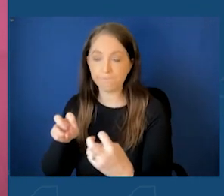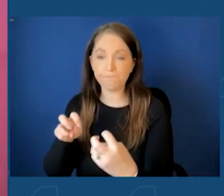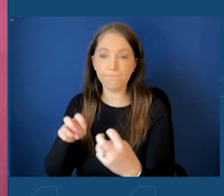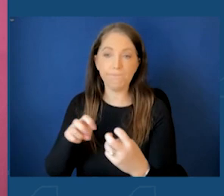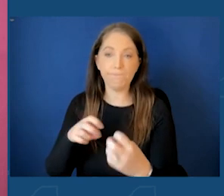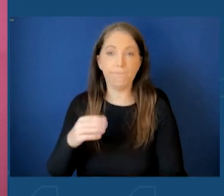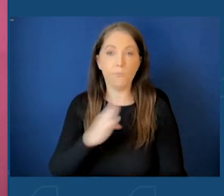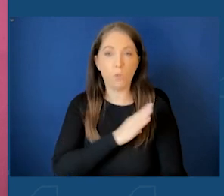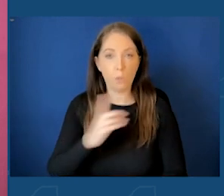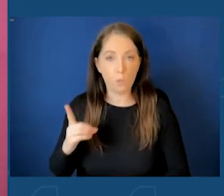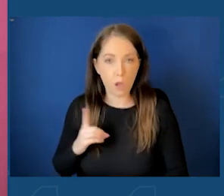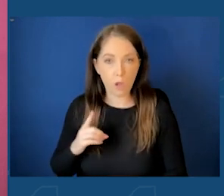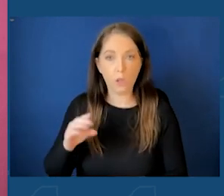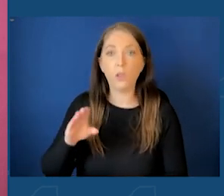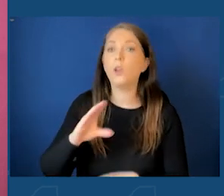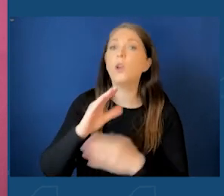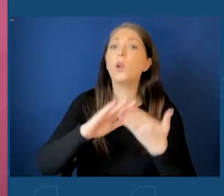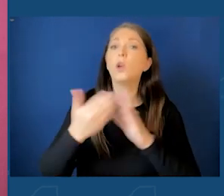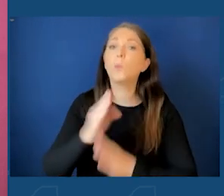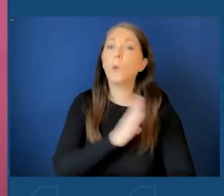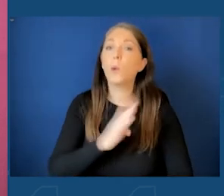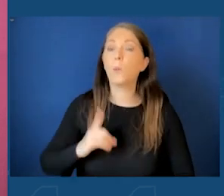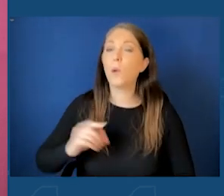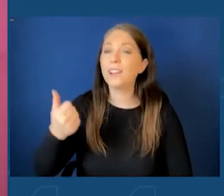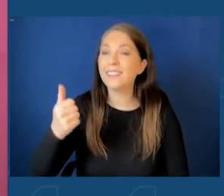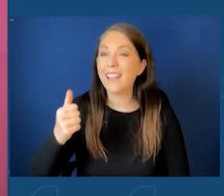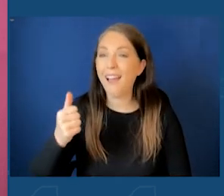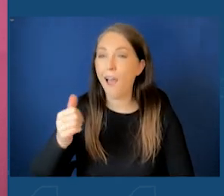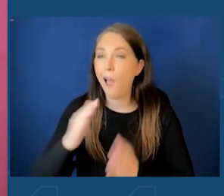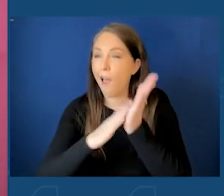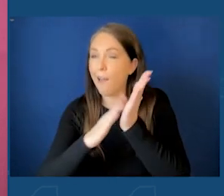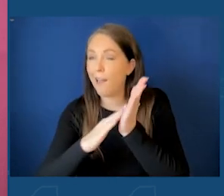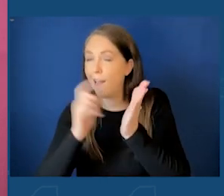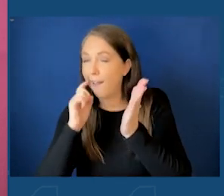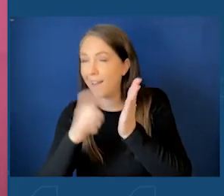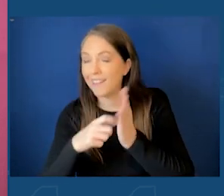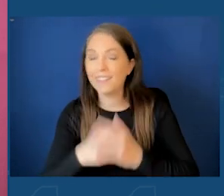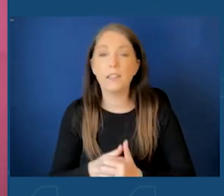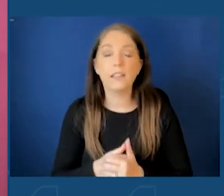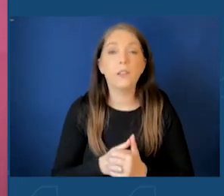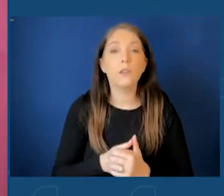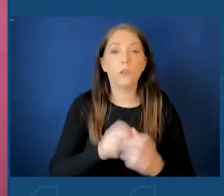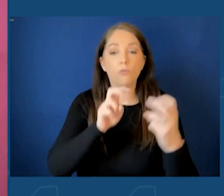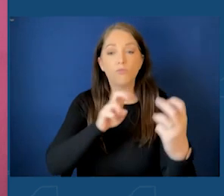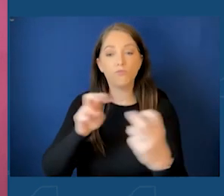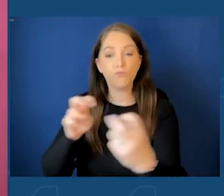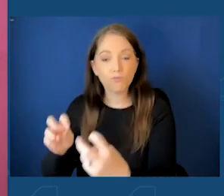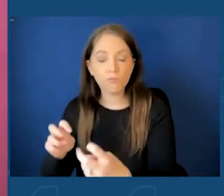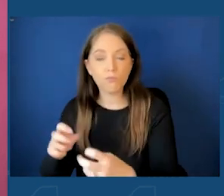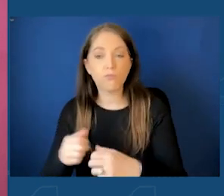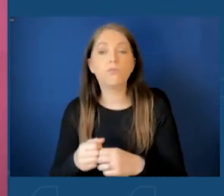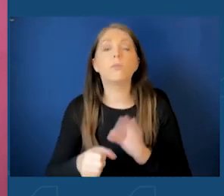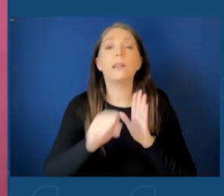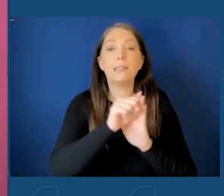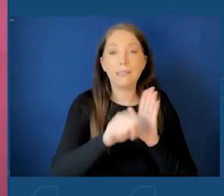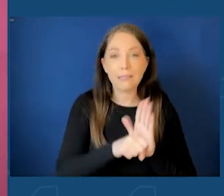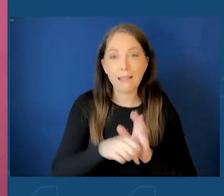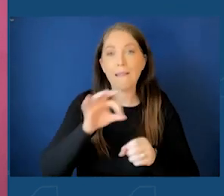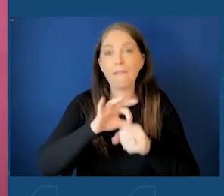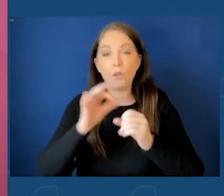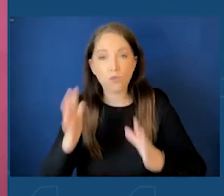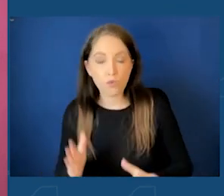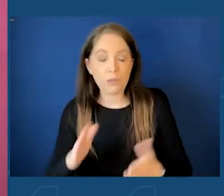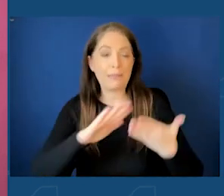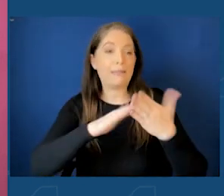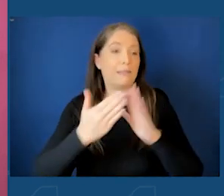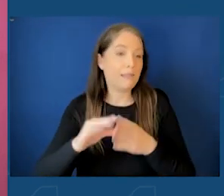shout out to Community Board 10, state officials, city